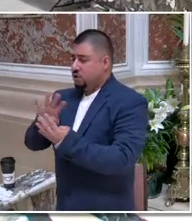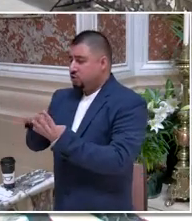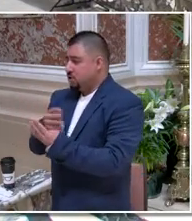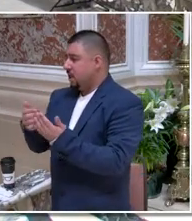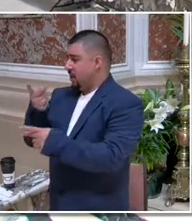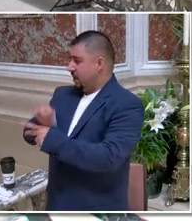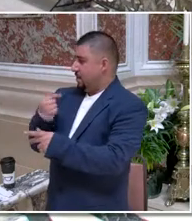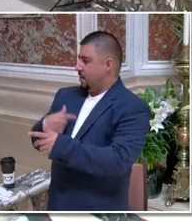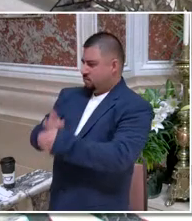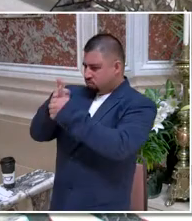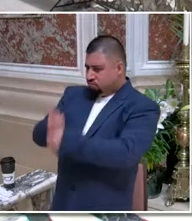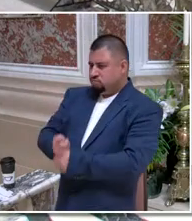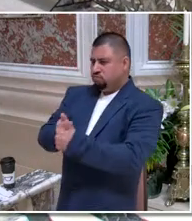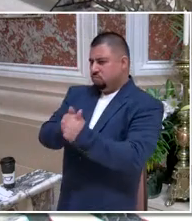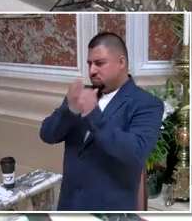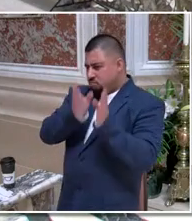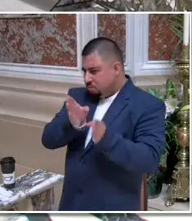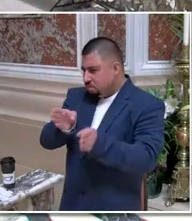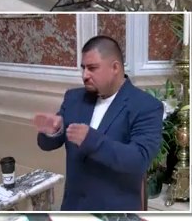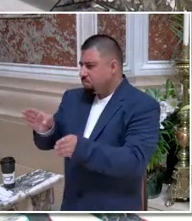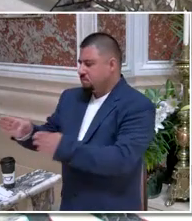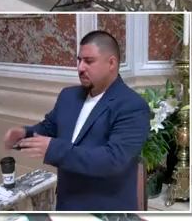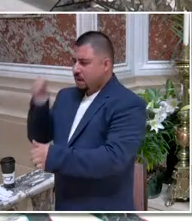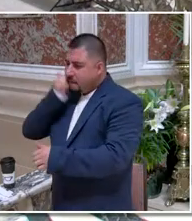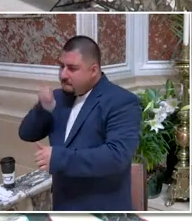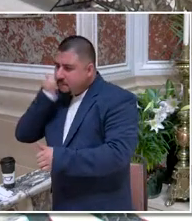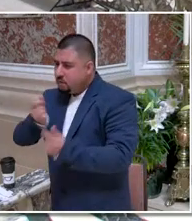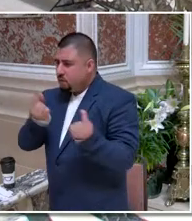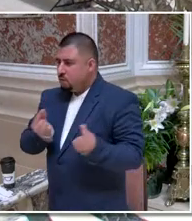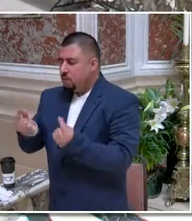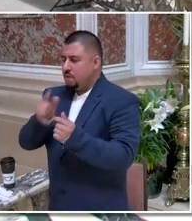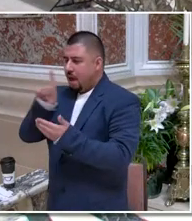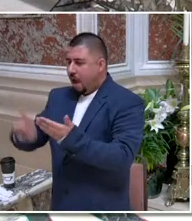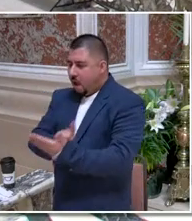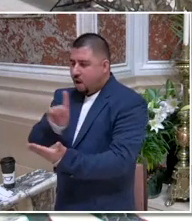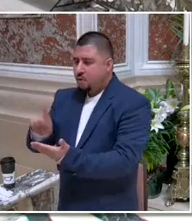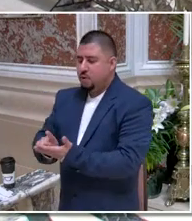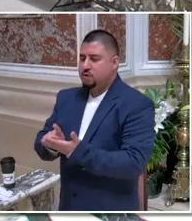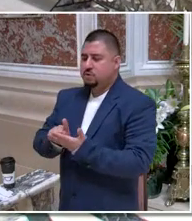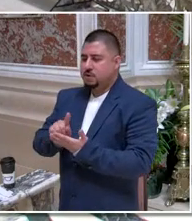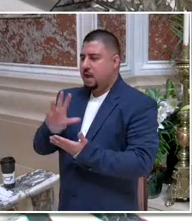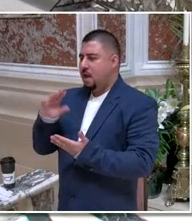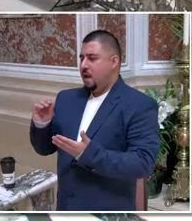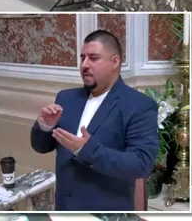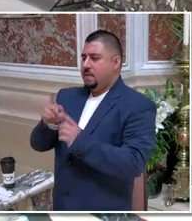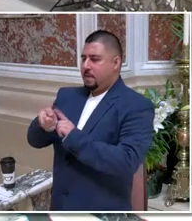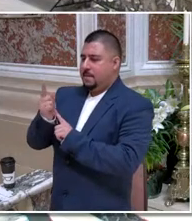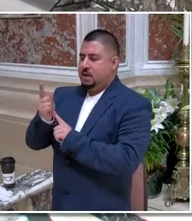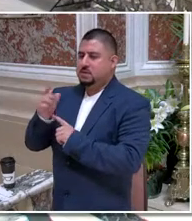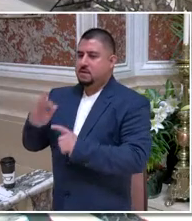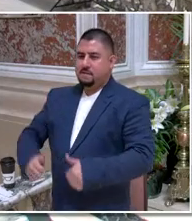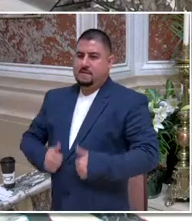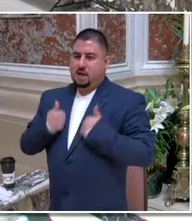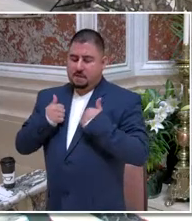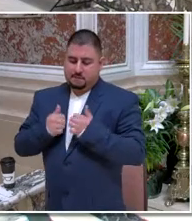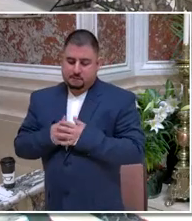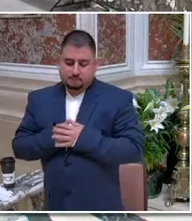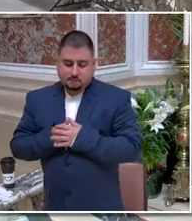keep us aware of the days, the hours, and the minutes of life.